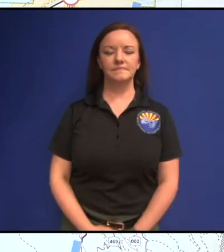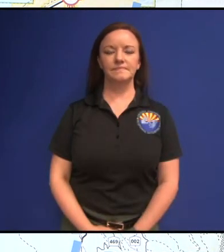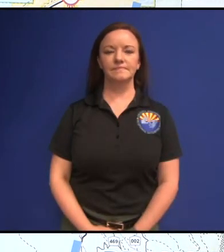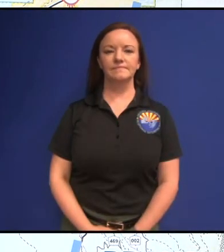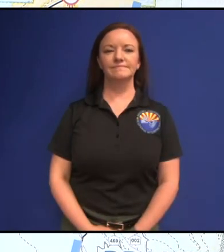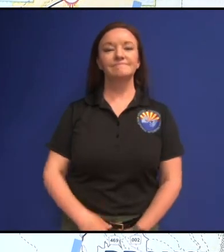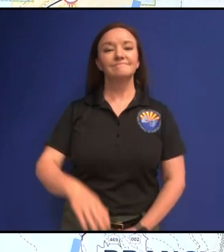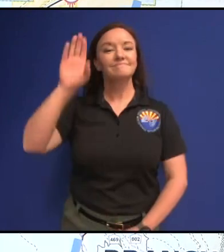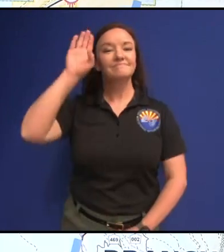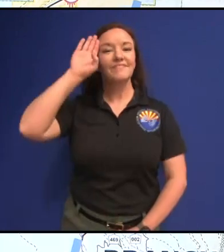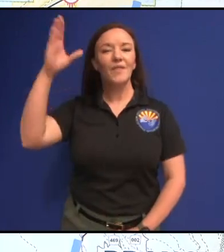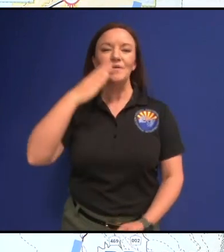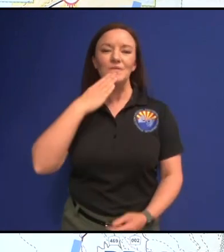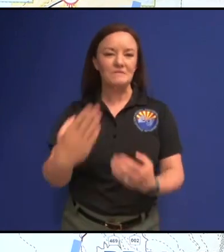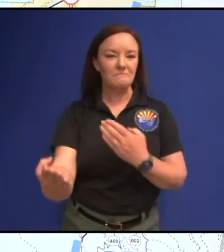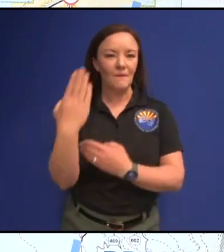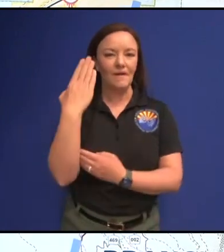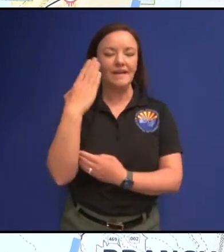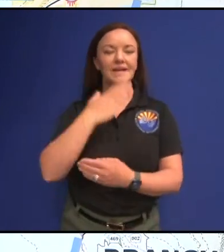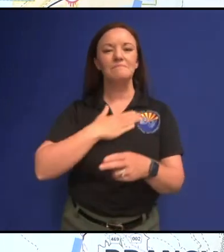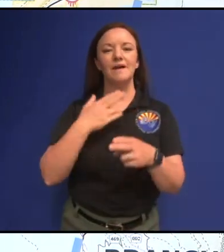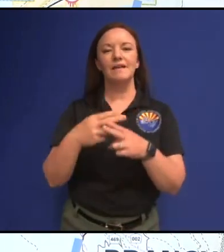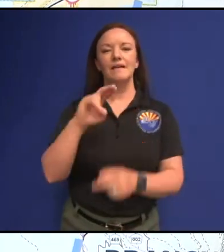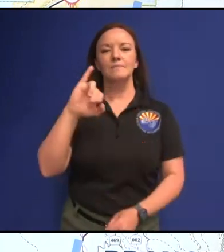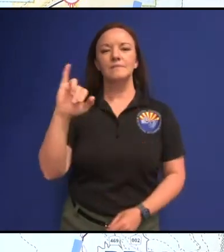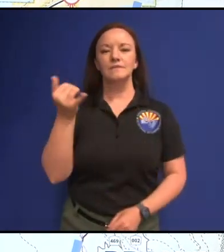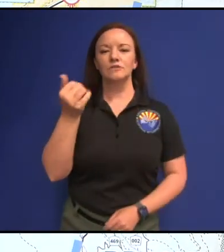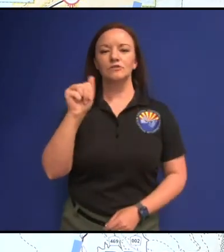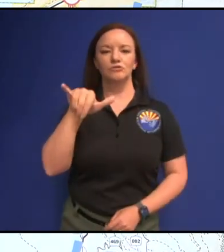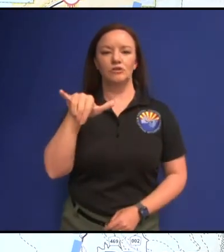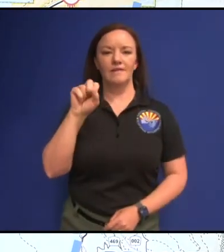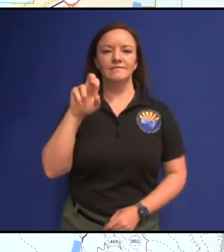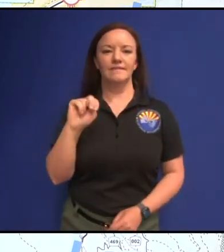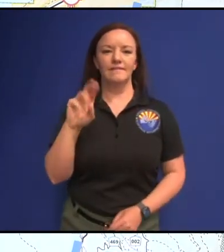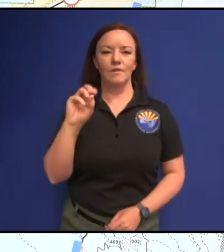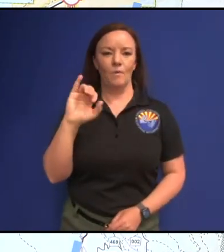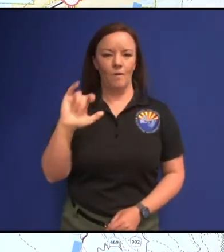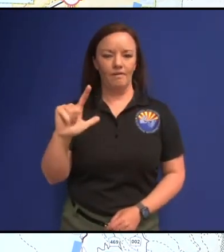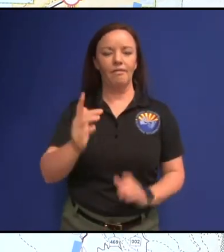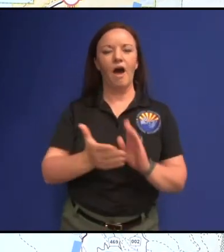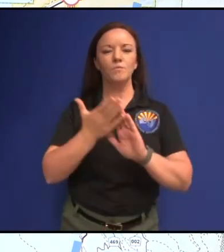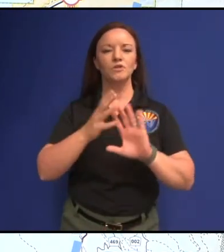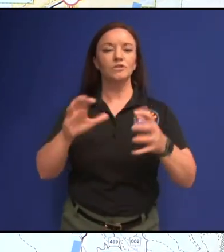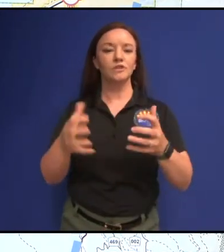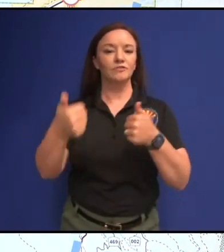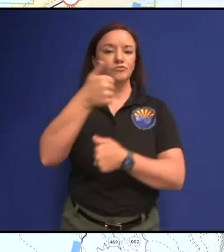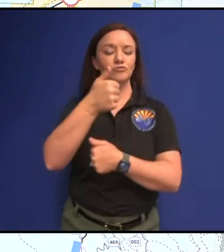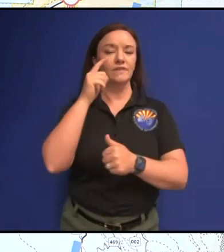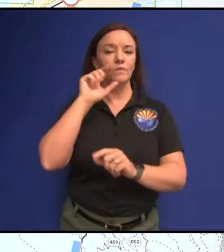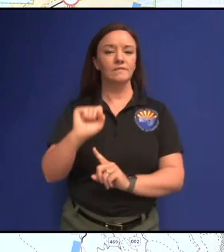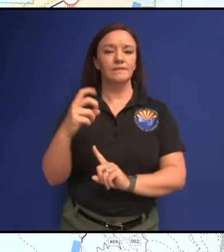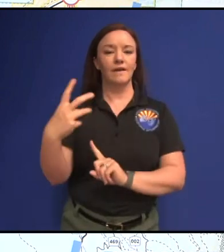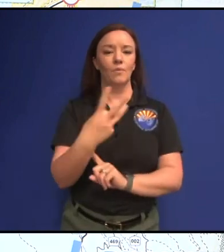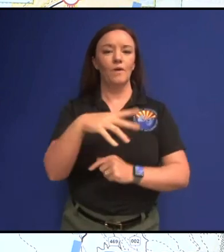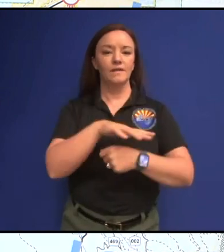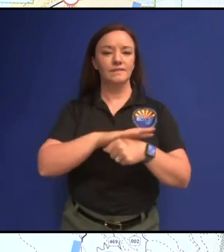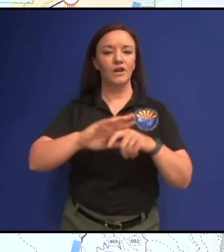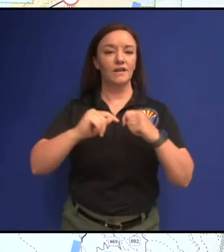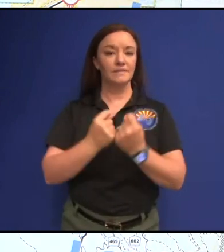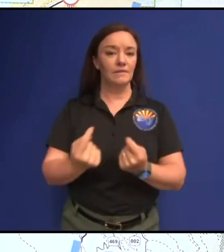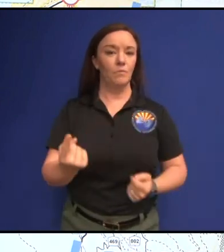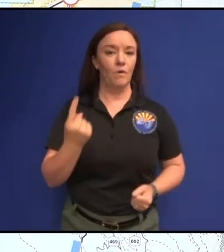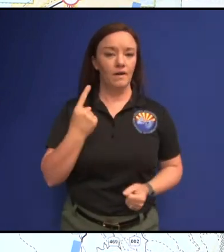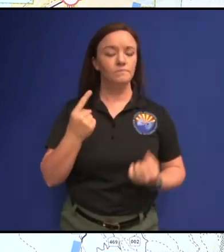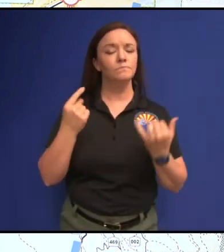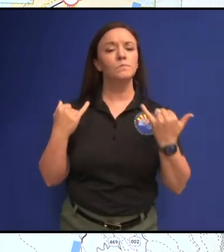Hello and good morning. My name is Jason Coyle, Operations Section Chief for Southwest Area Team 1. Today is June